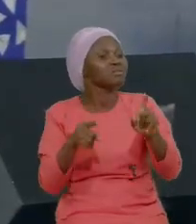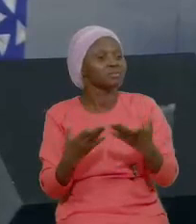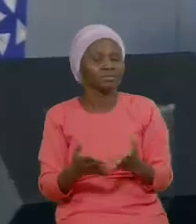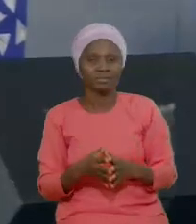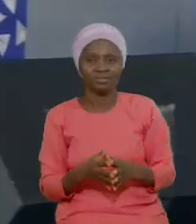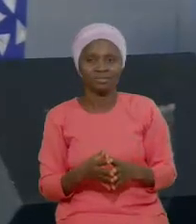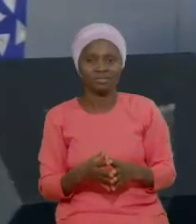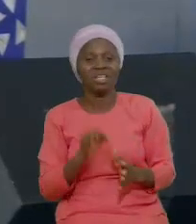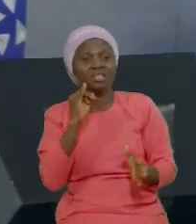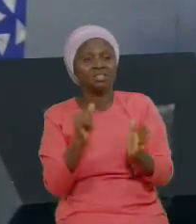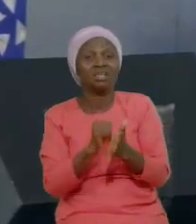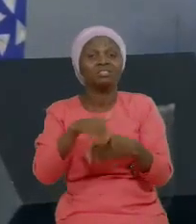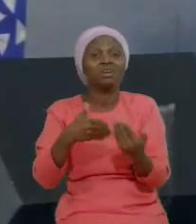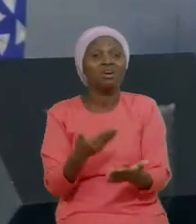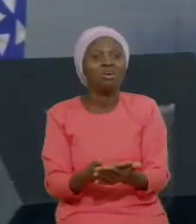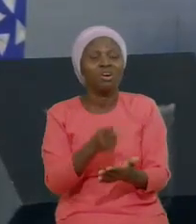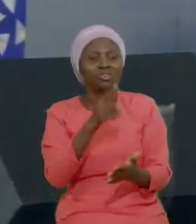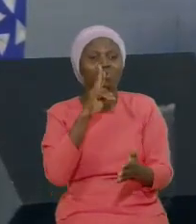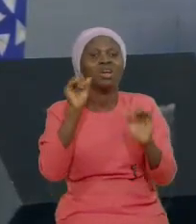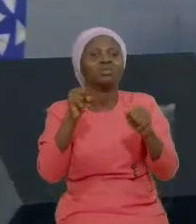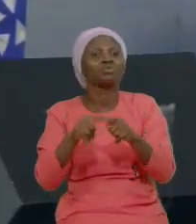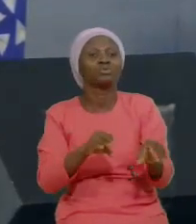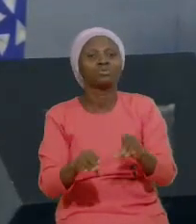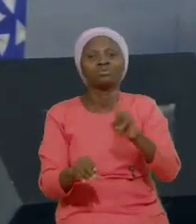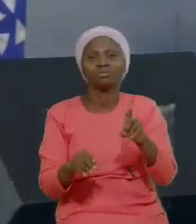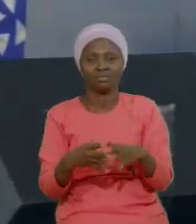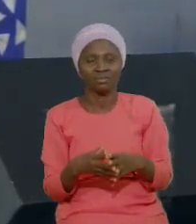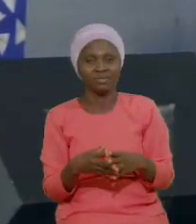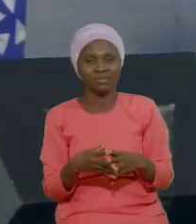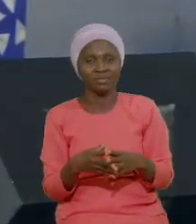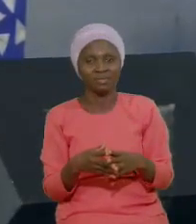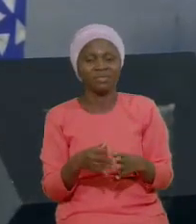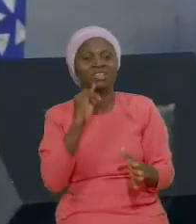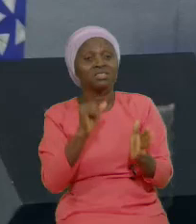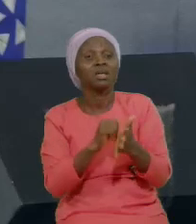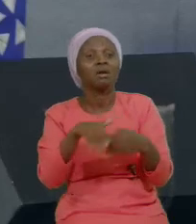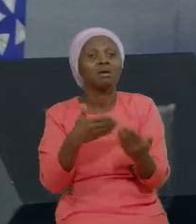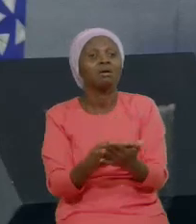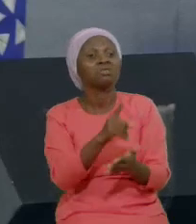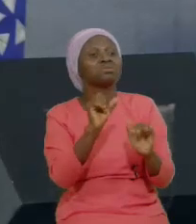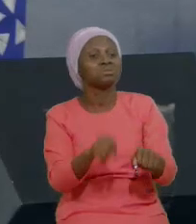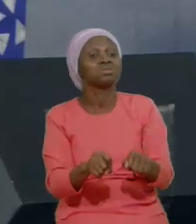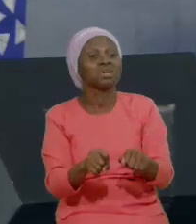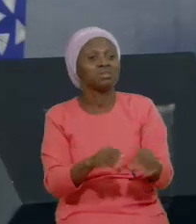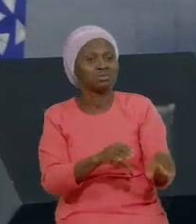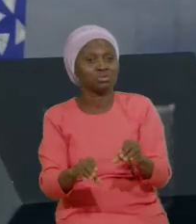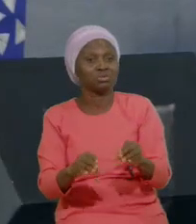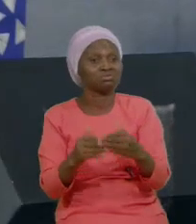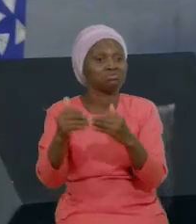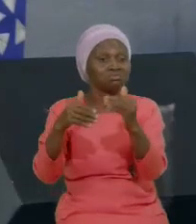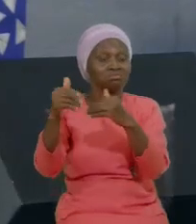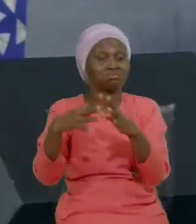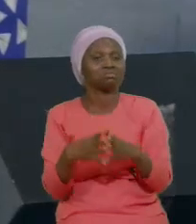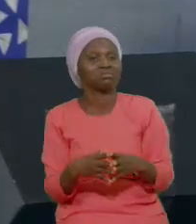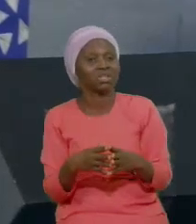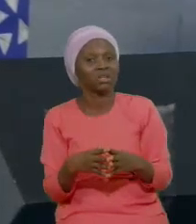Is that all you are capable of? Is that all you can construct?